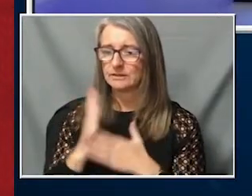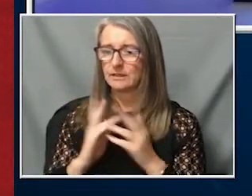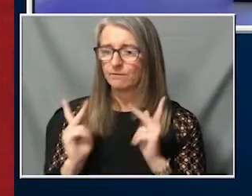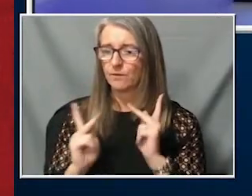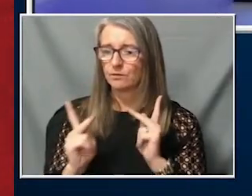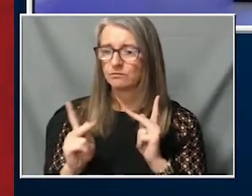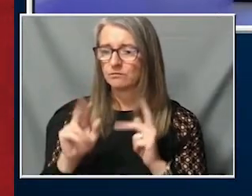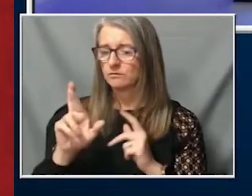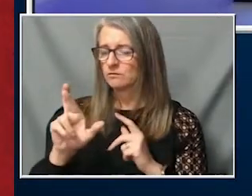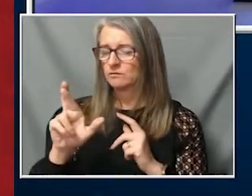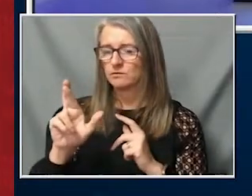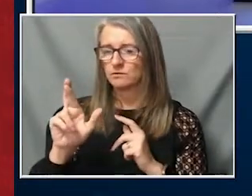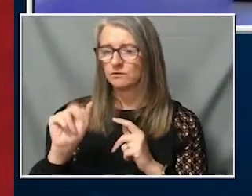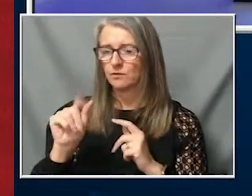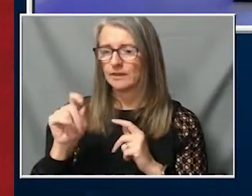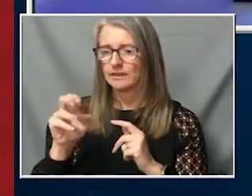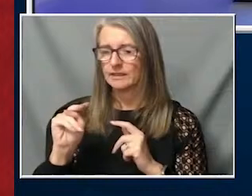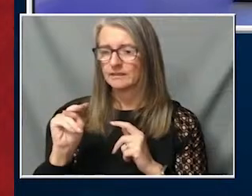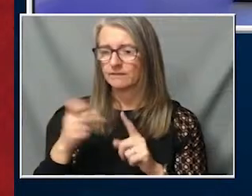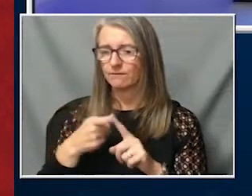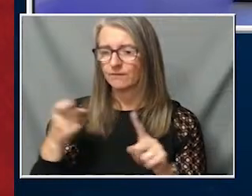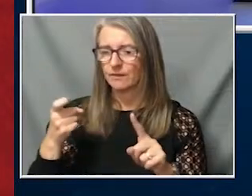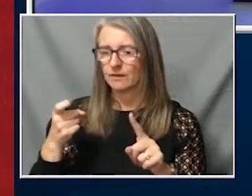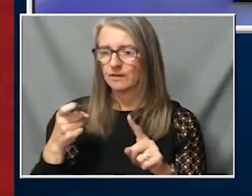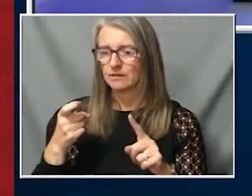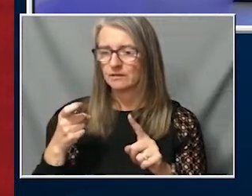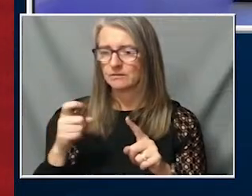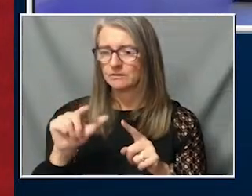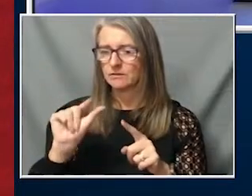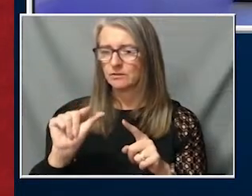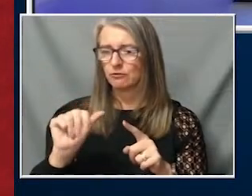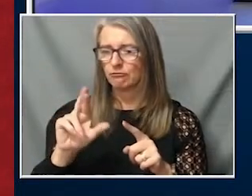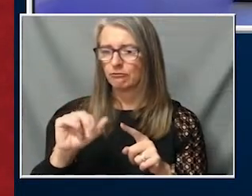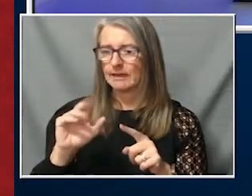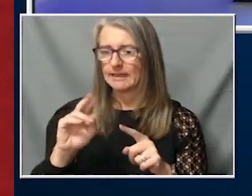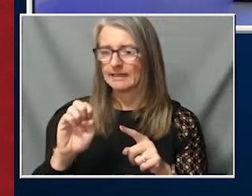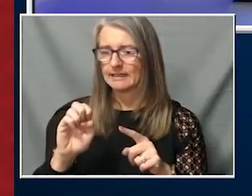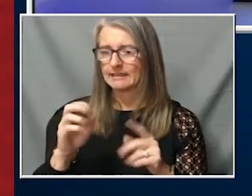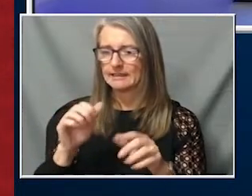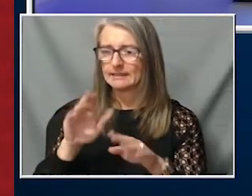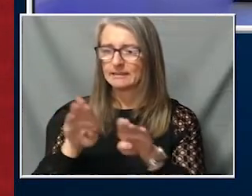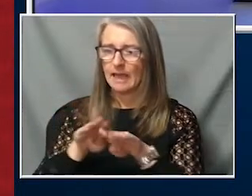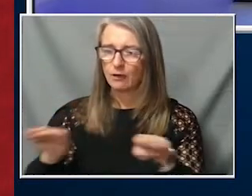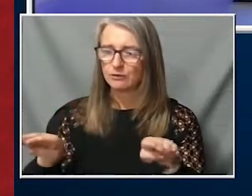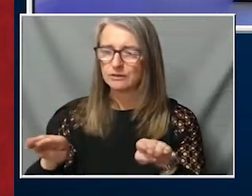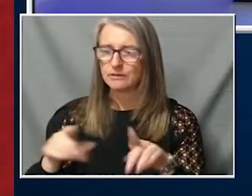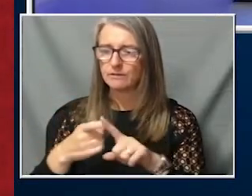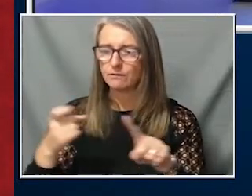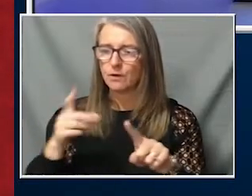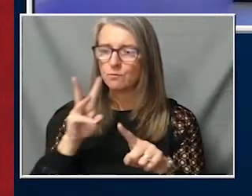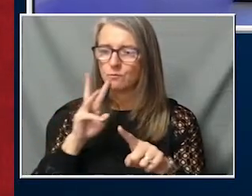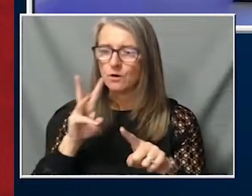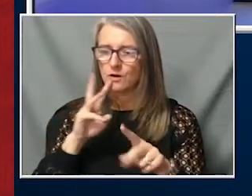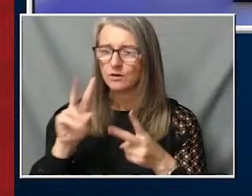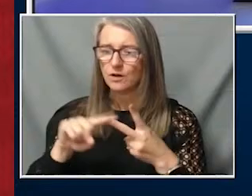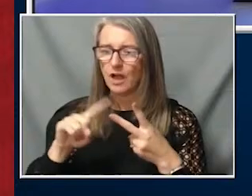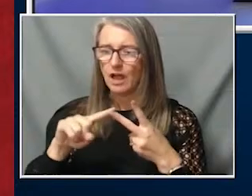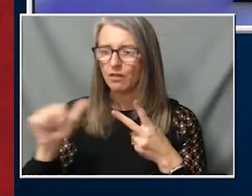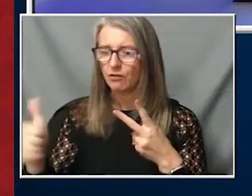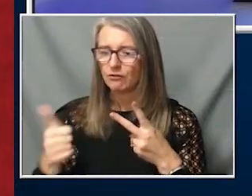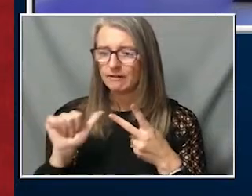radon can come from. Lynn said she'd heard it comes from granite countertops. Cindy asking if it comes from water. Are there other